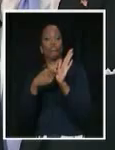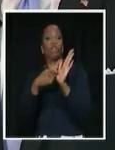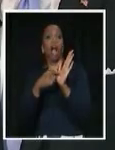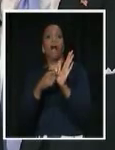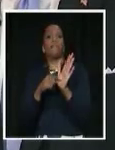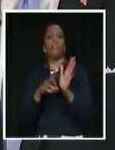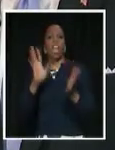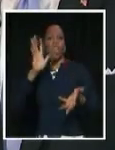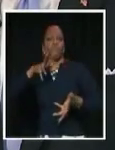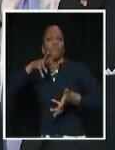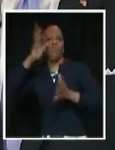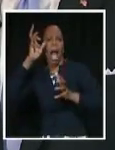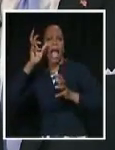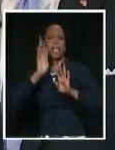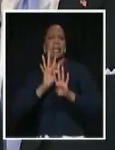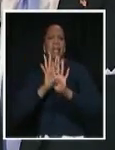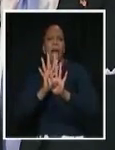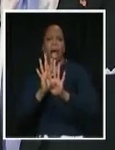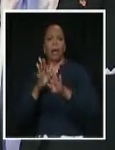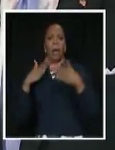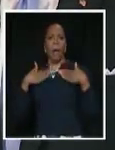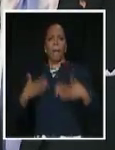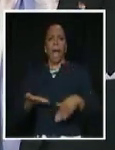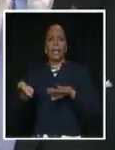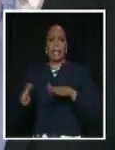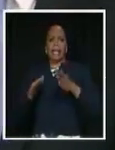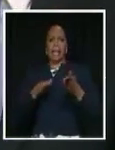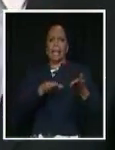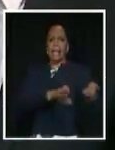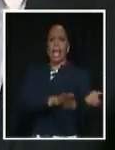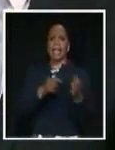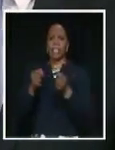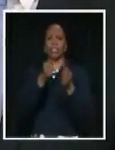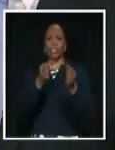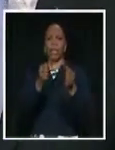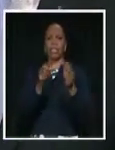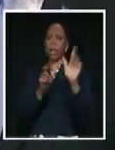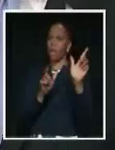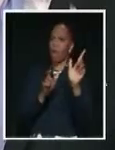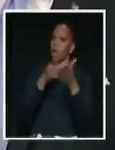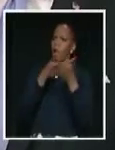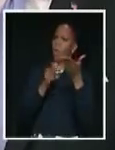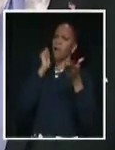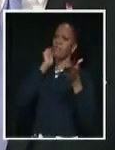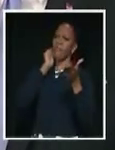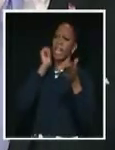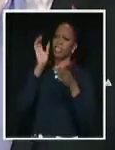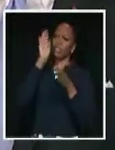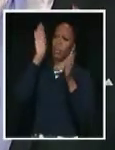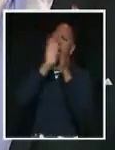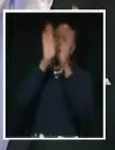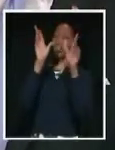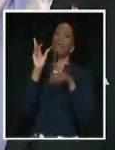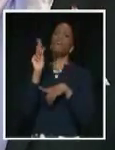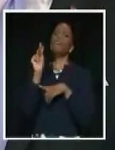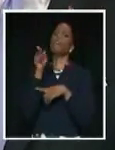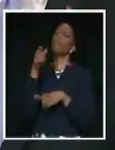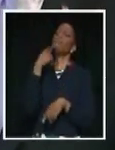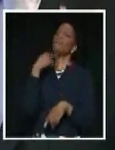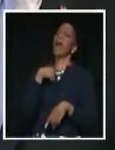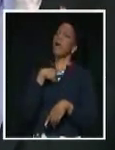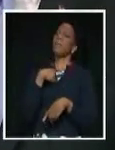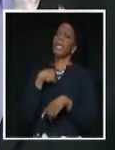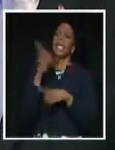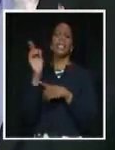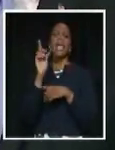of dead bodies in the streets, of racial imagery, clearly meant to be fear-mongering. Go look at your own ad. Go look at your own ad. You tell Anybody